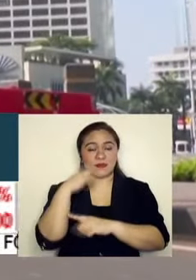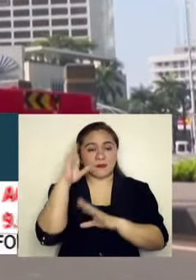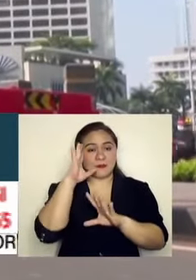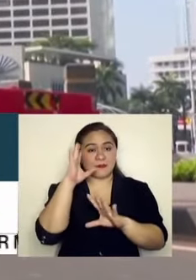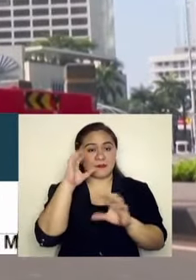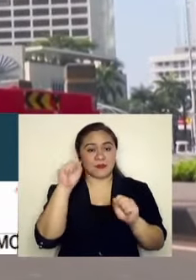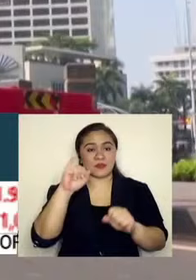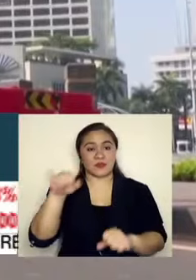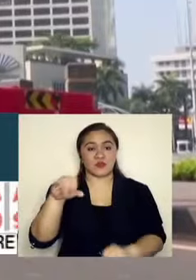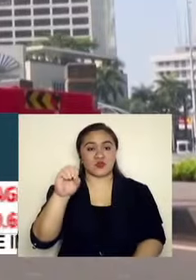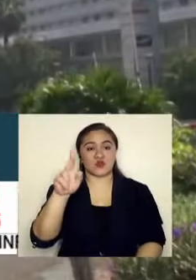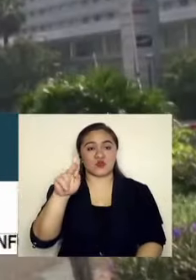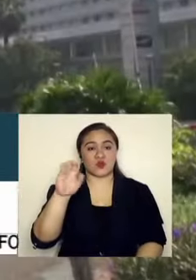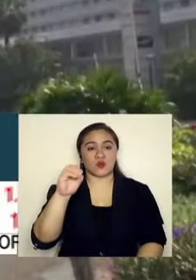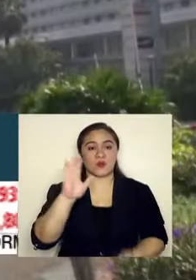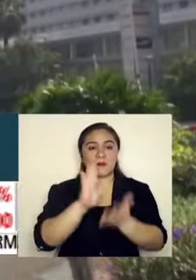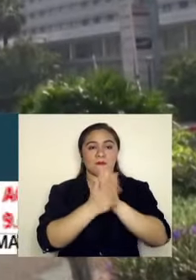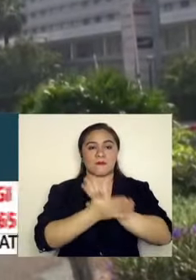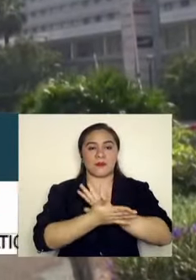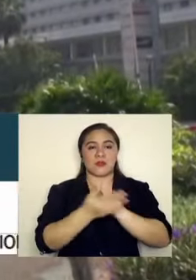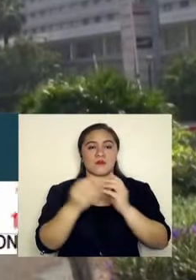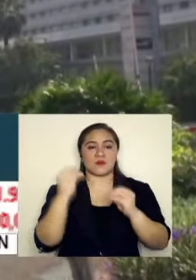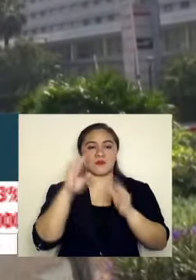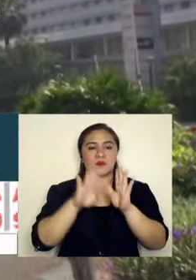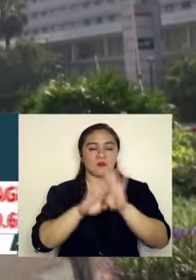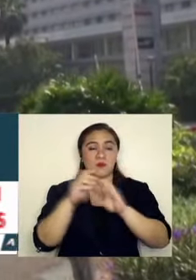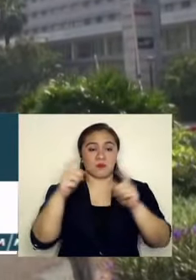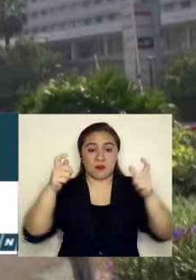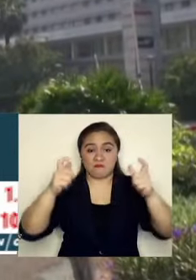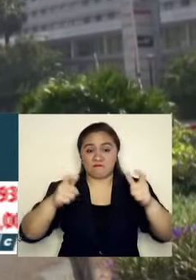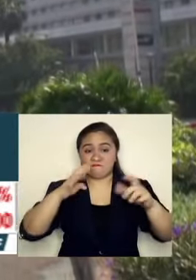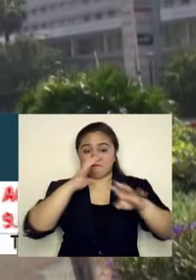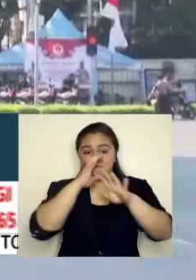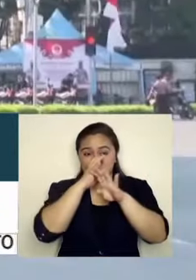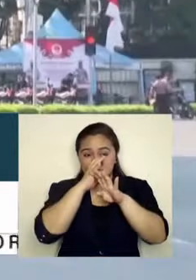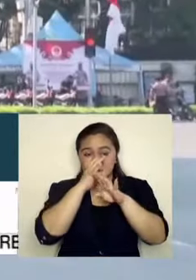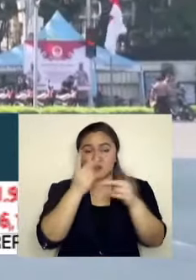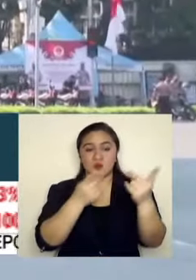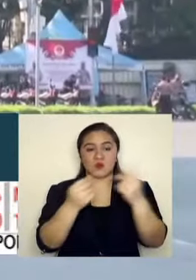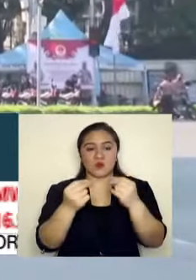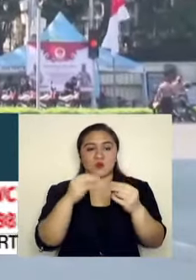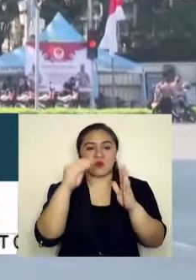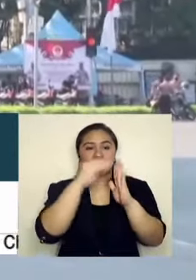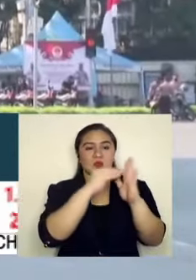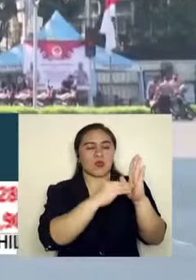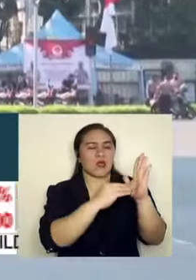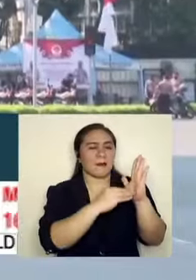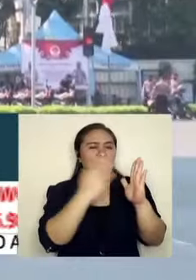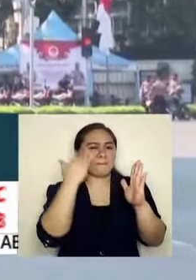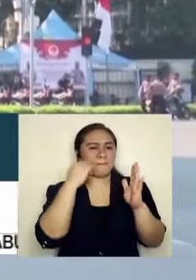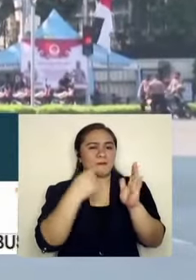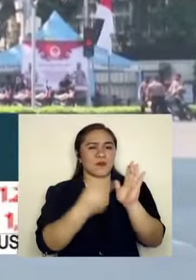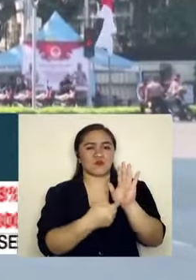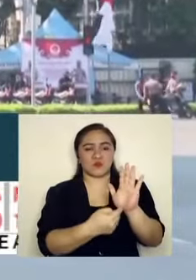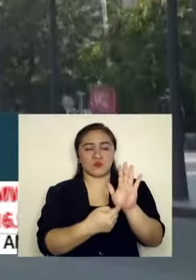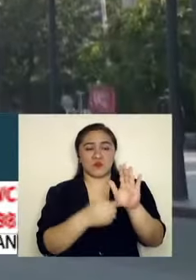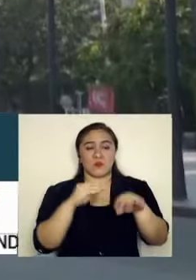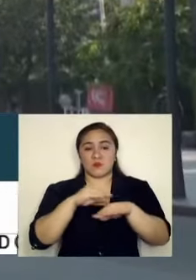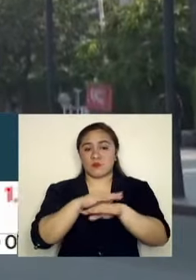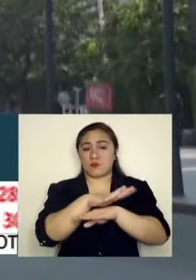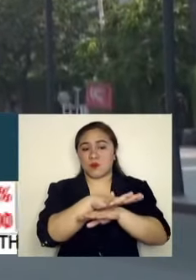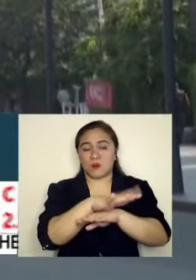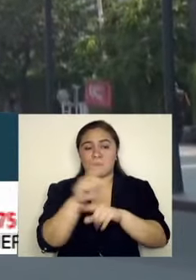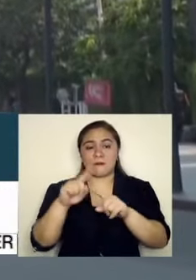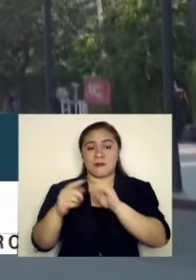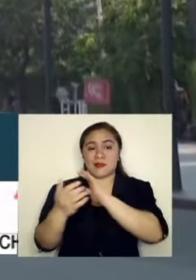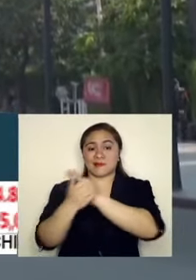Widodo floated a possible easing of restrictions, citing official data showing a drop in infections. But experts